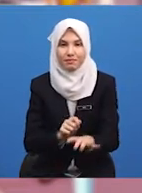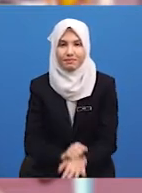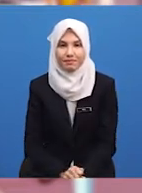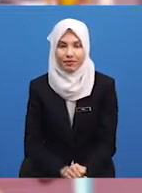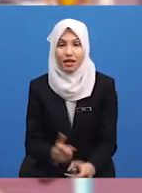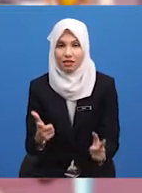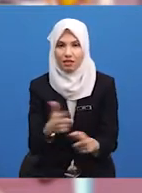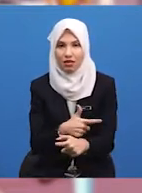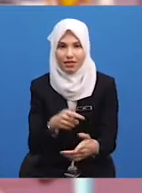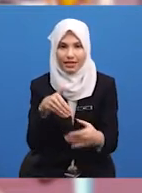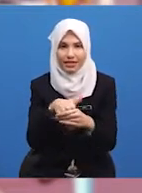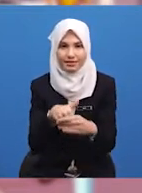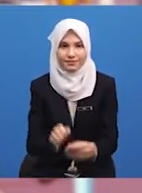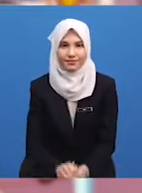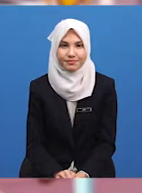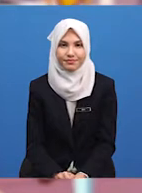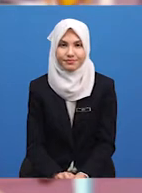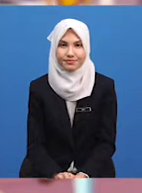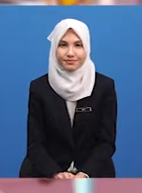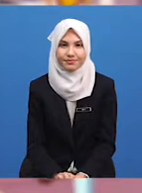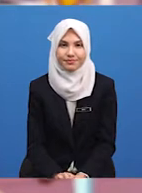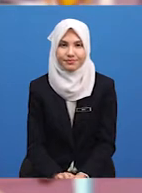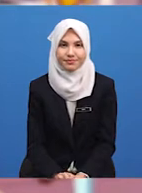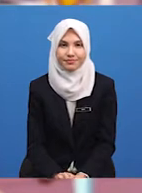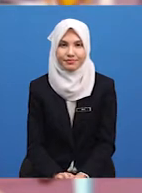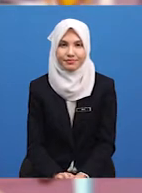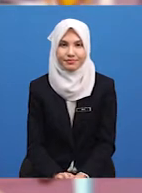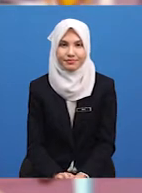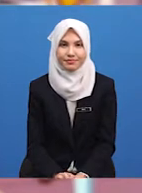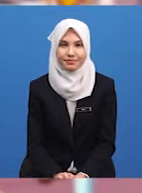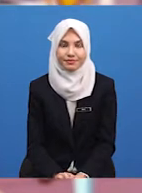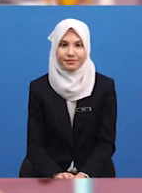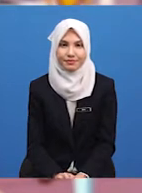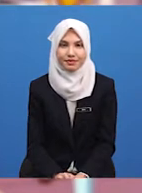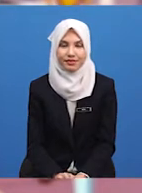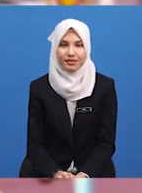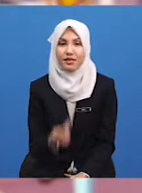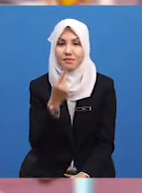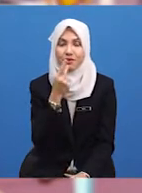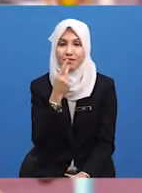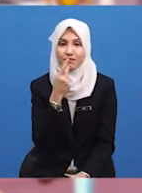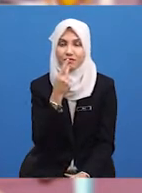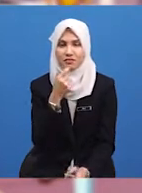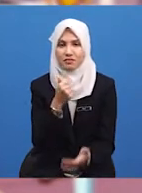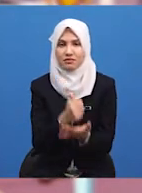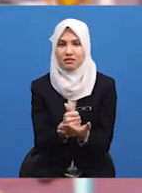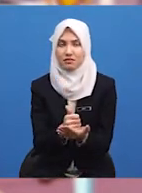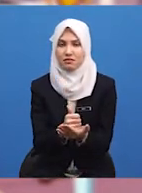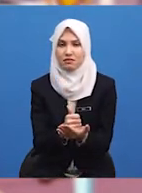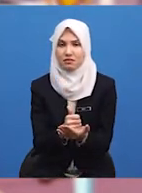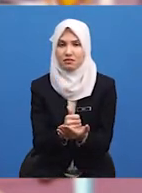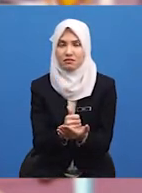you're logged in. Oh, what are the privacy settings for? To make